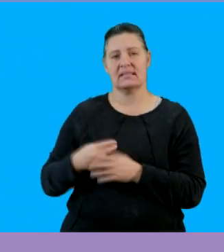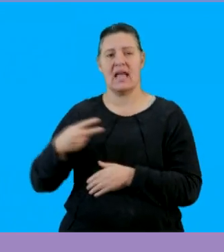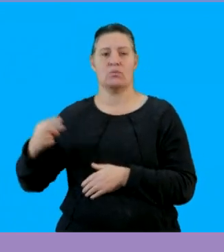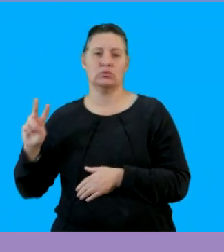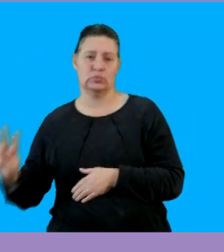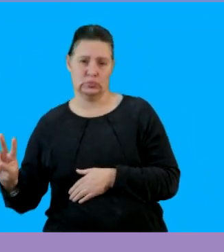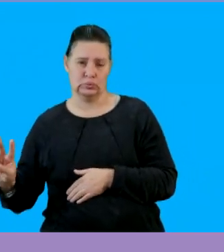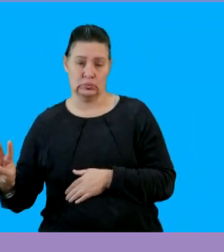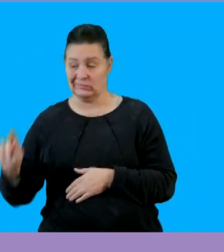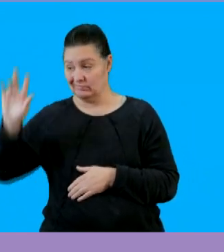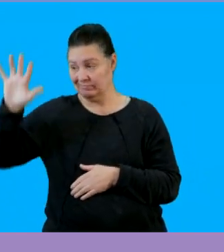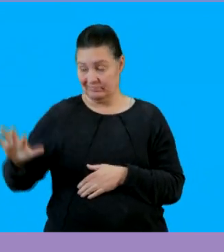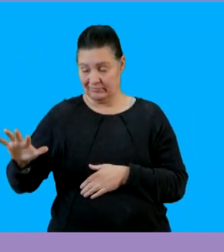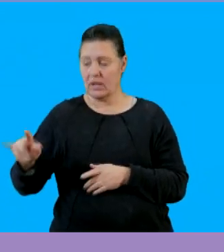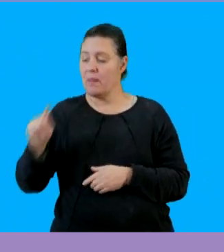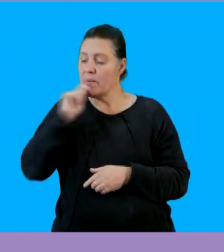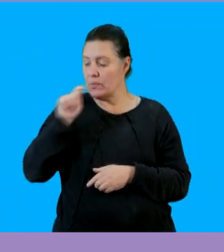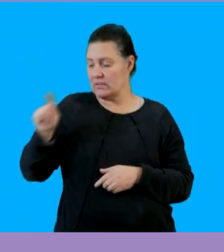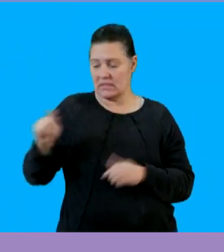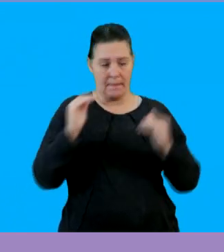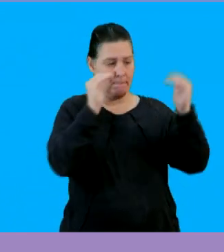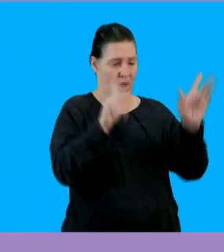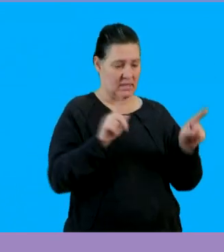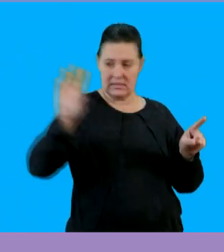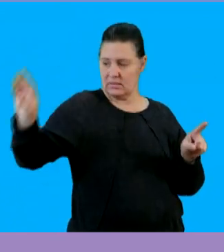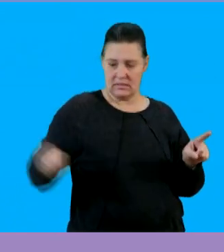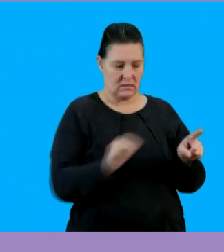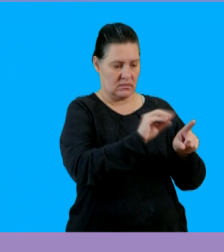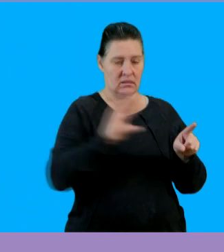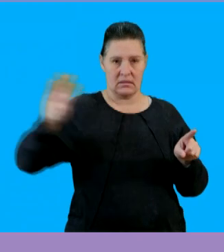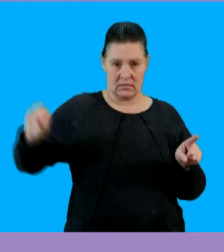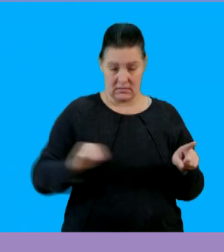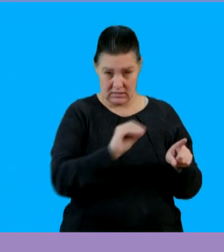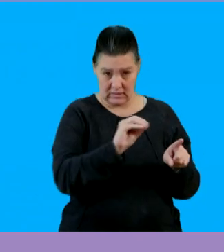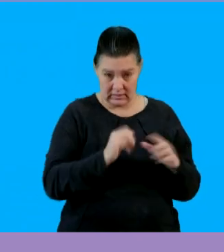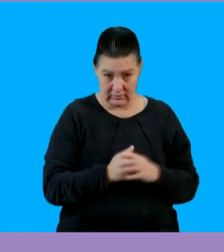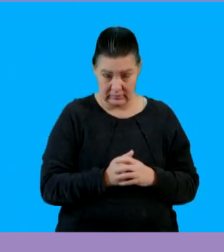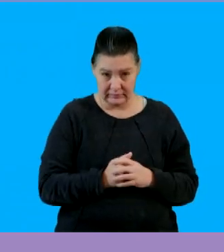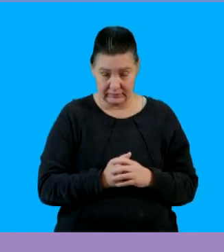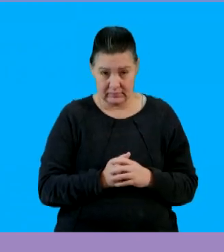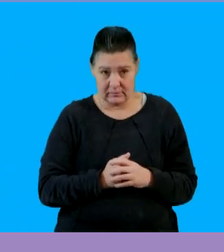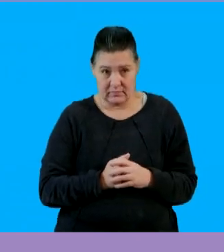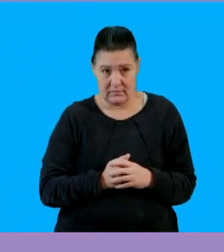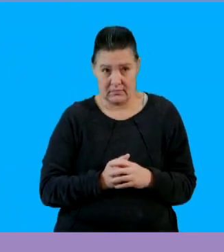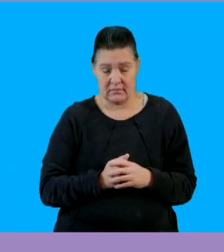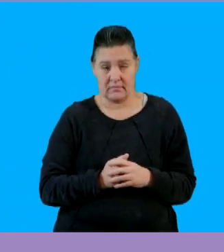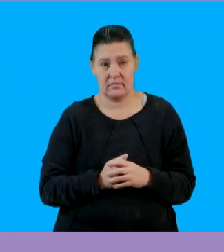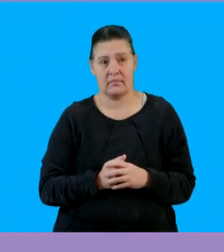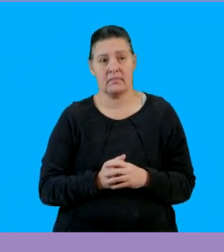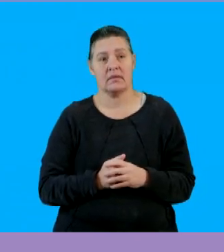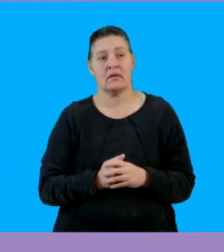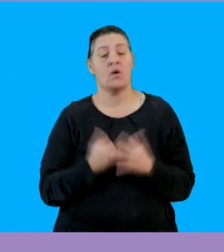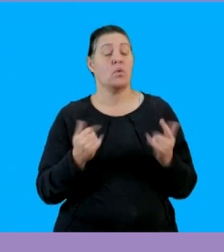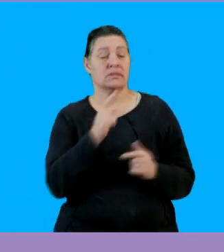equals to 2. So we are just going to use our brackets to substitute those